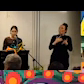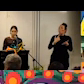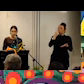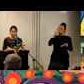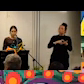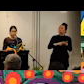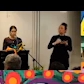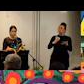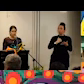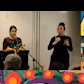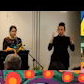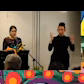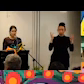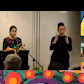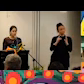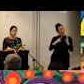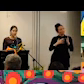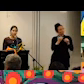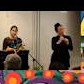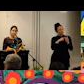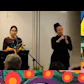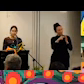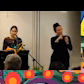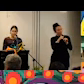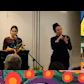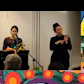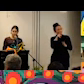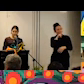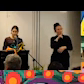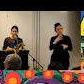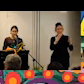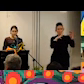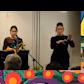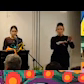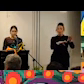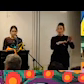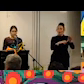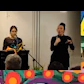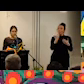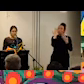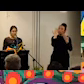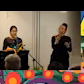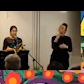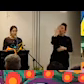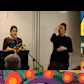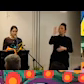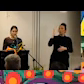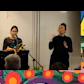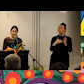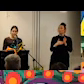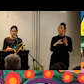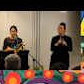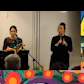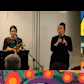Sydney conducts its work on the traditional lands of the Gadigal people of the Eora Nation. I'd like to pay my respects to elders past and